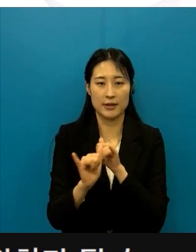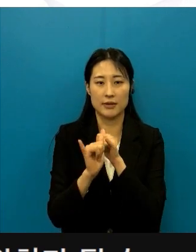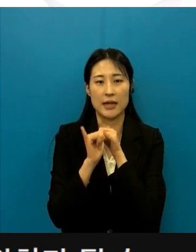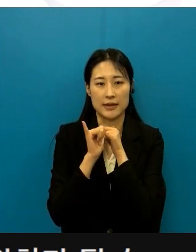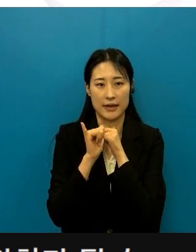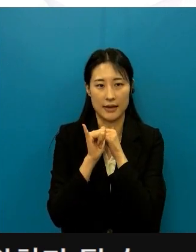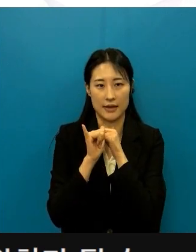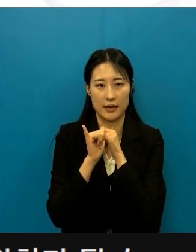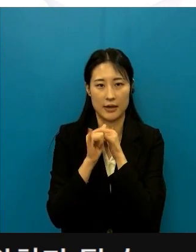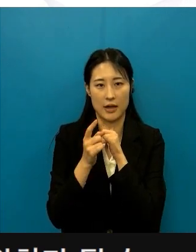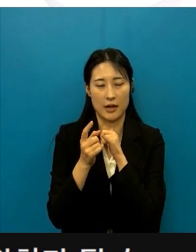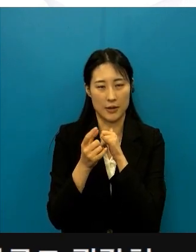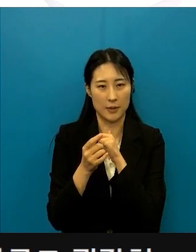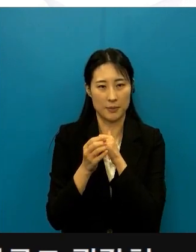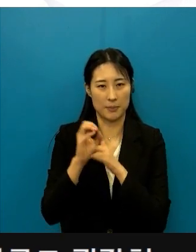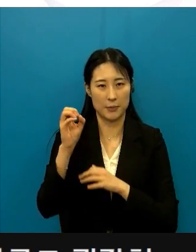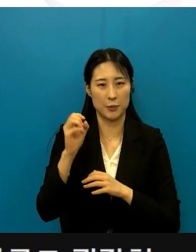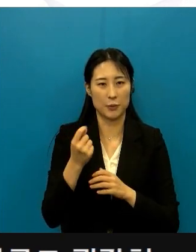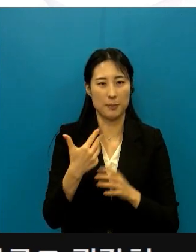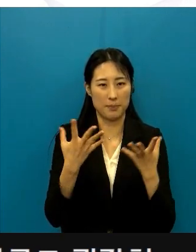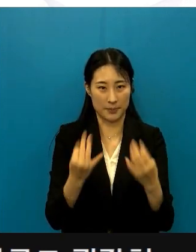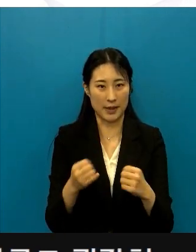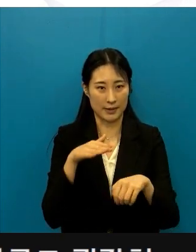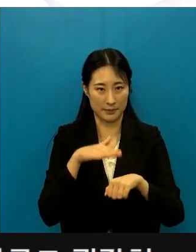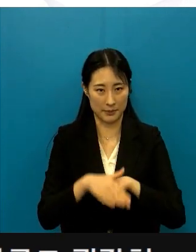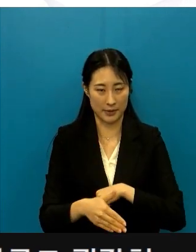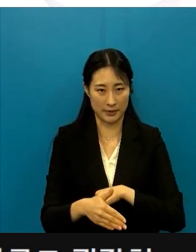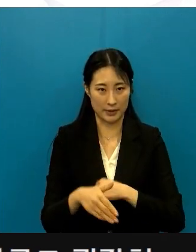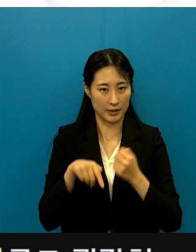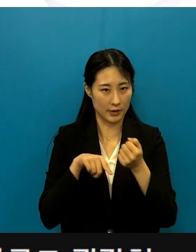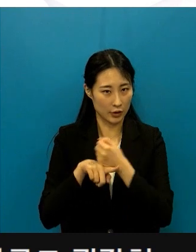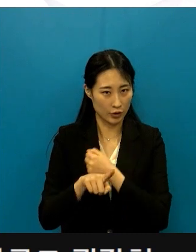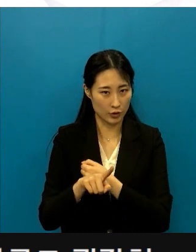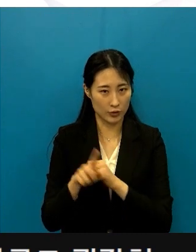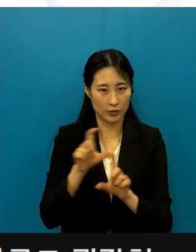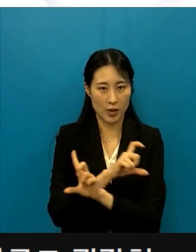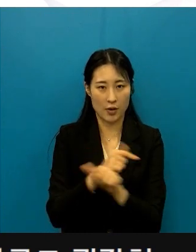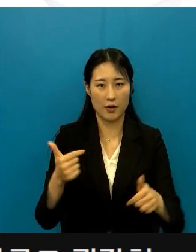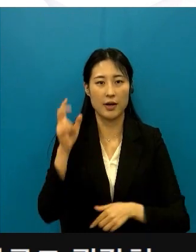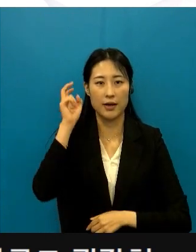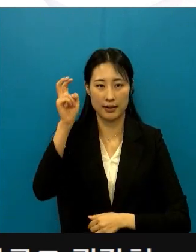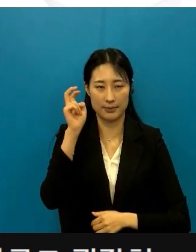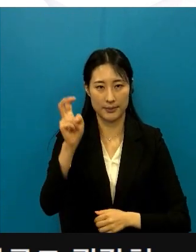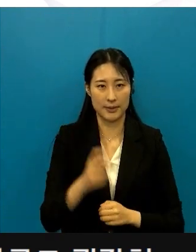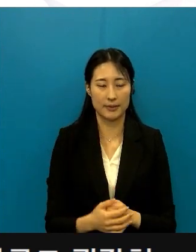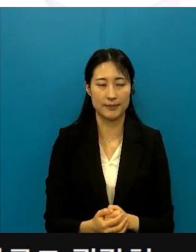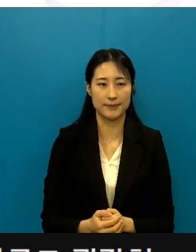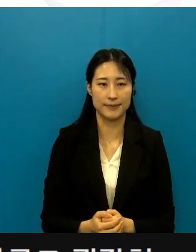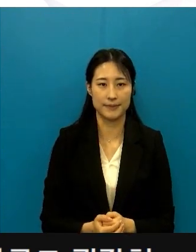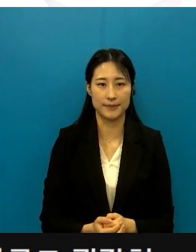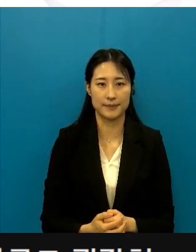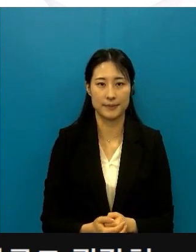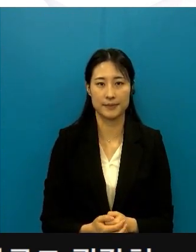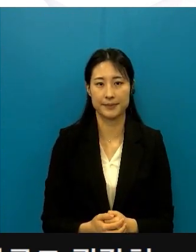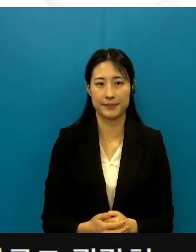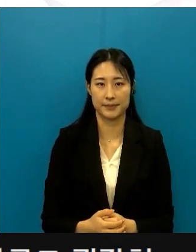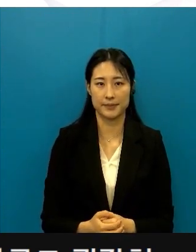regions, including naturally the assisted death at euthanasia